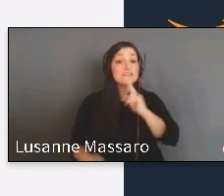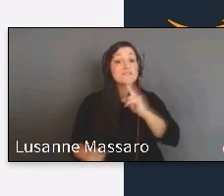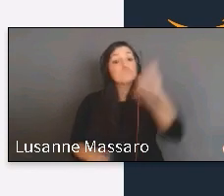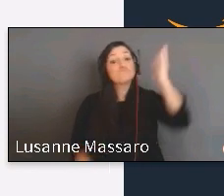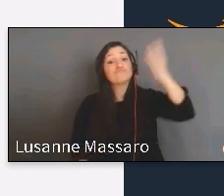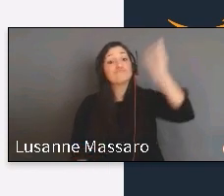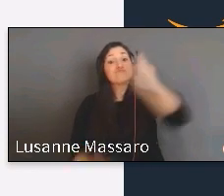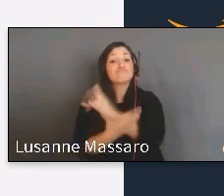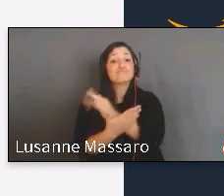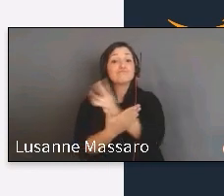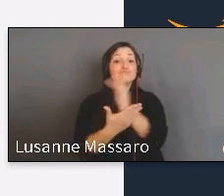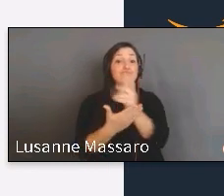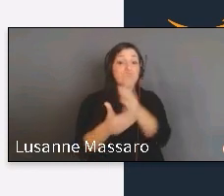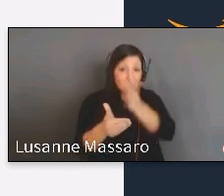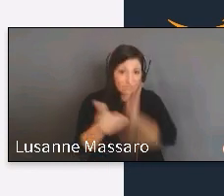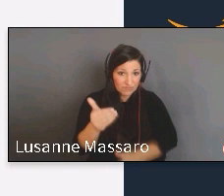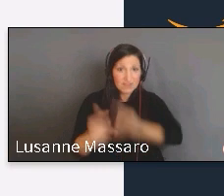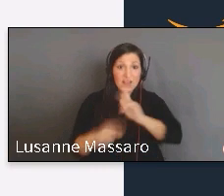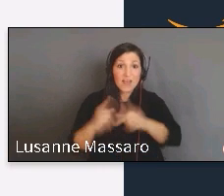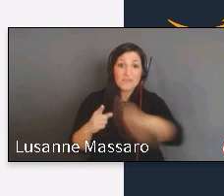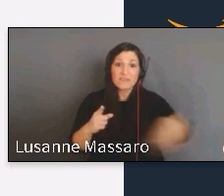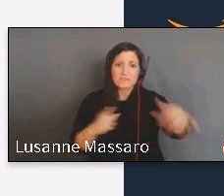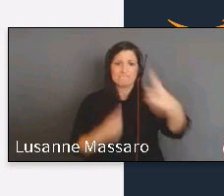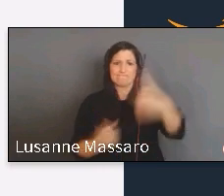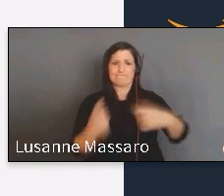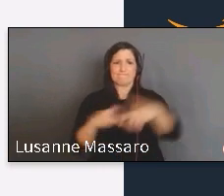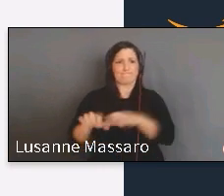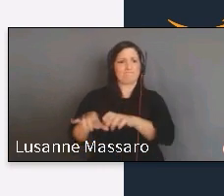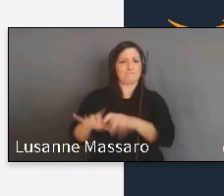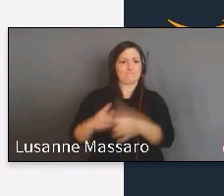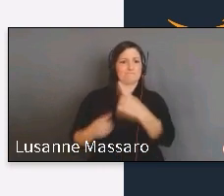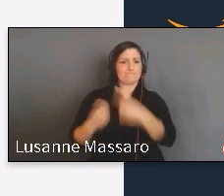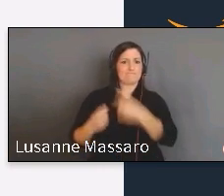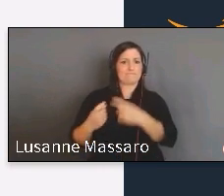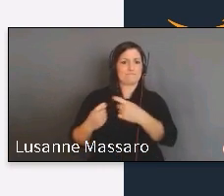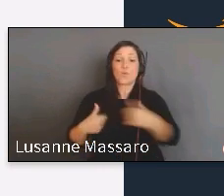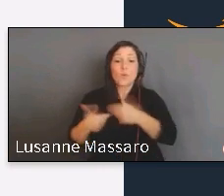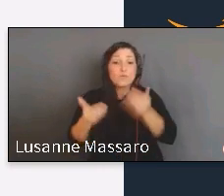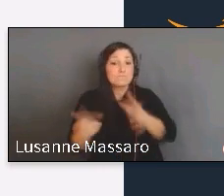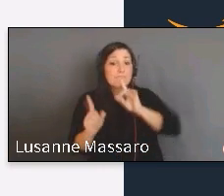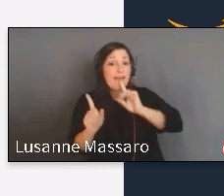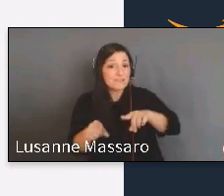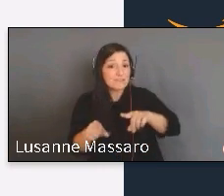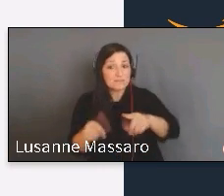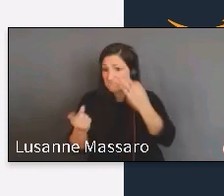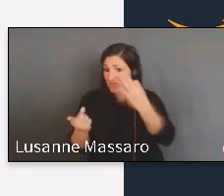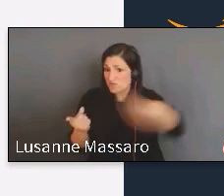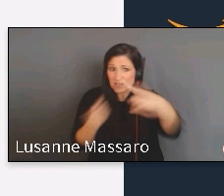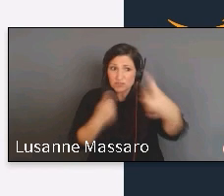a lot of questions and giving you some answers. So if you have any questions, please feel free to put them in the chat